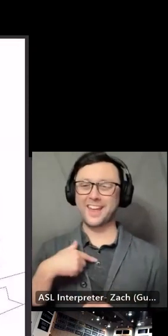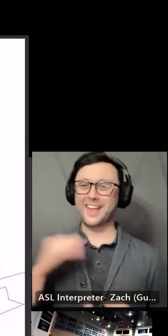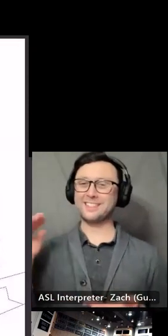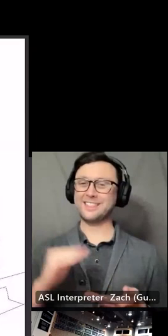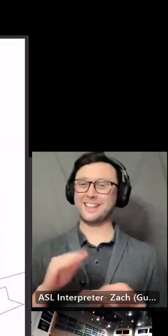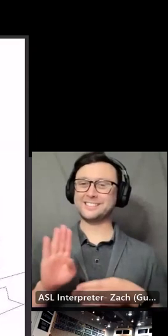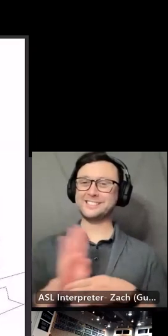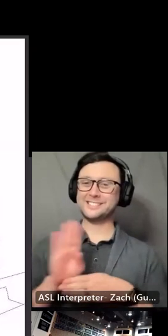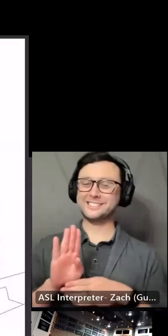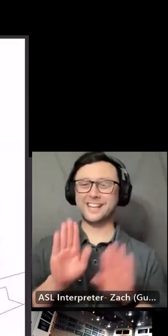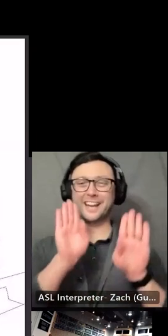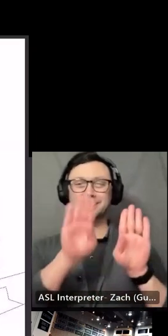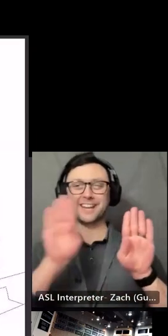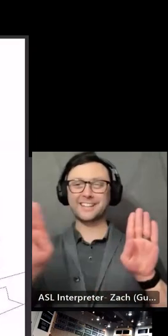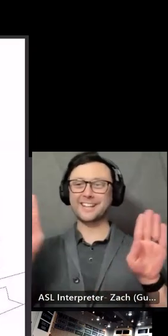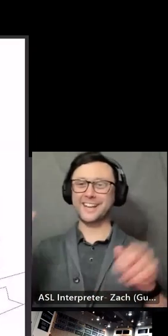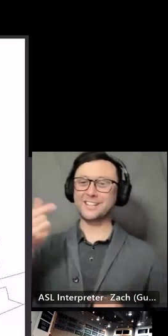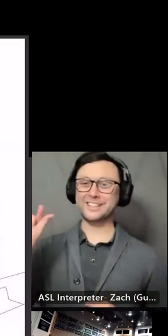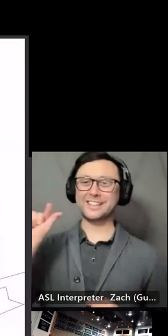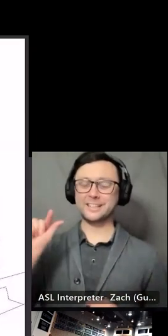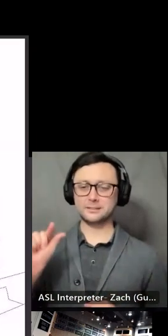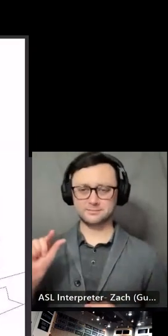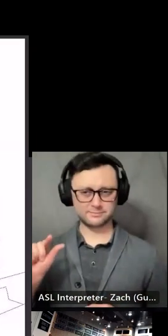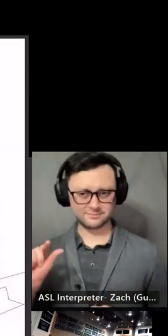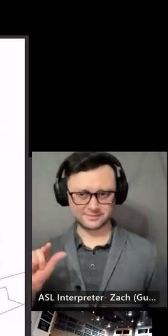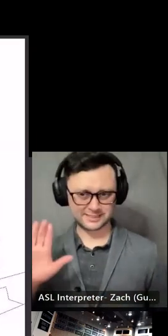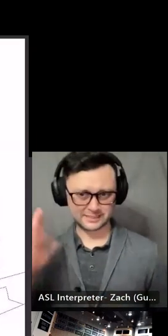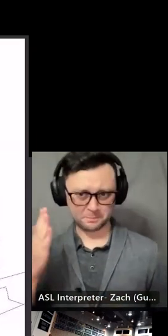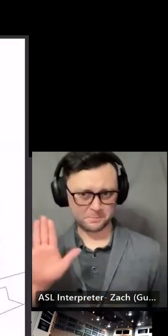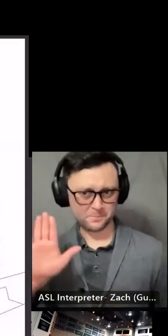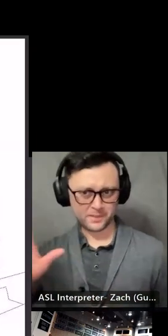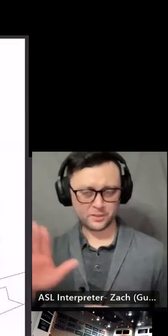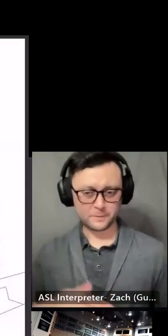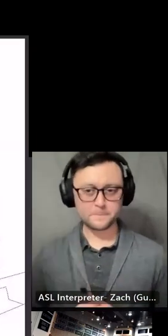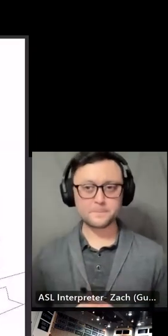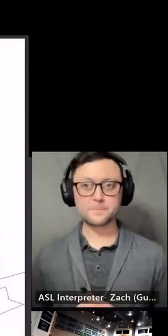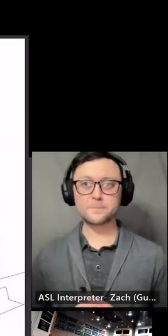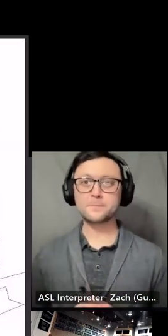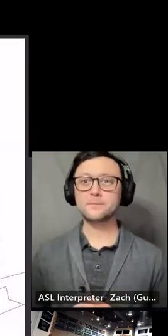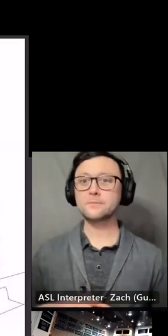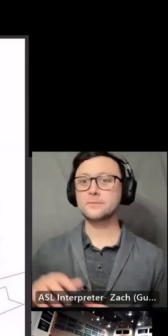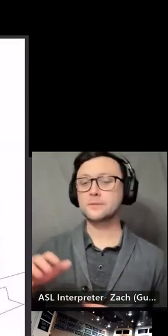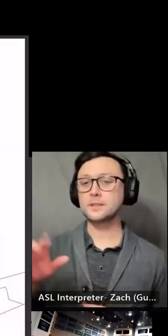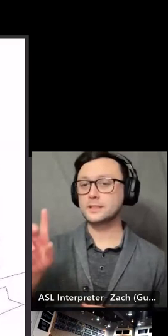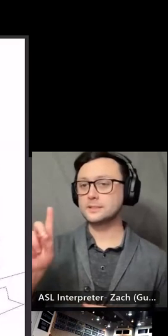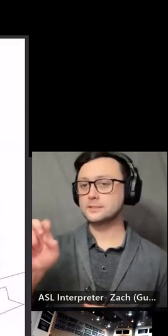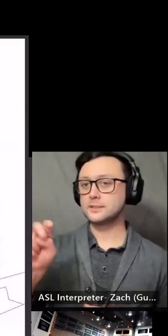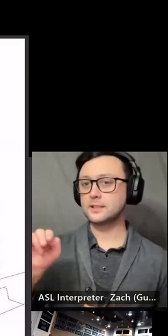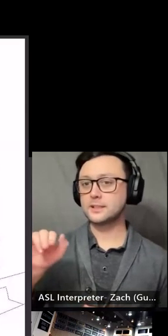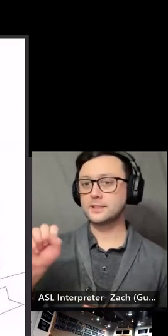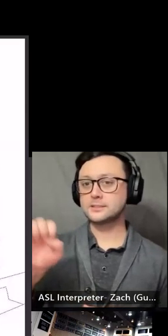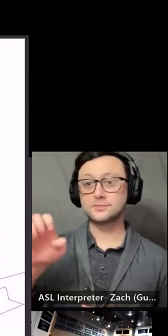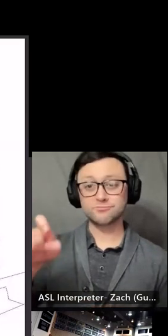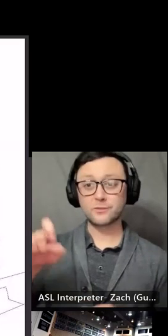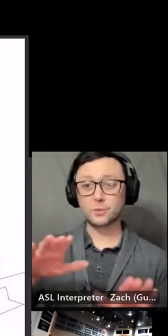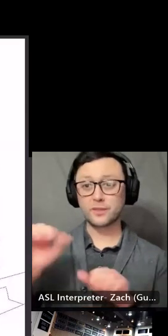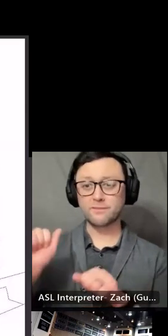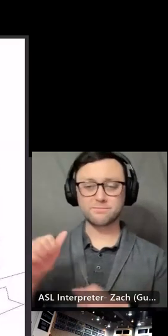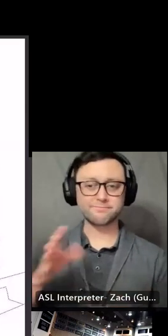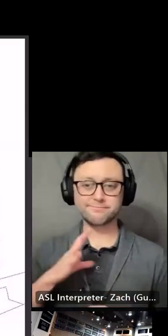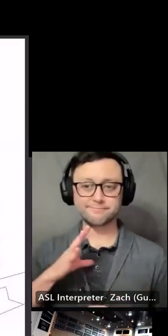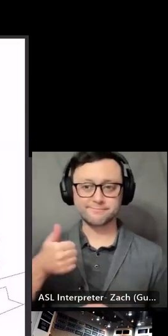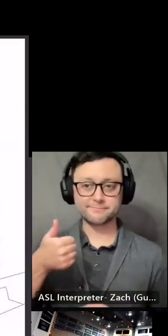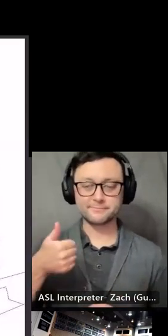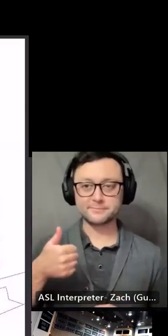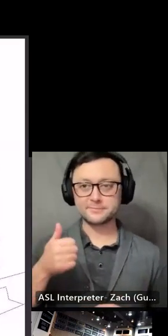industrial, and a 30-minute limit, and that's what they came up with. I mean, I cannot imagine how those are going